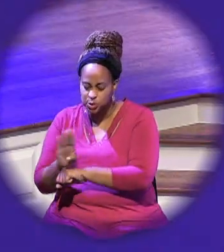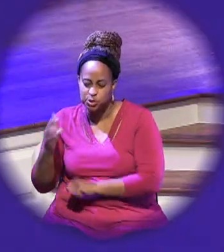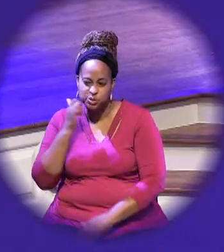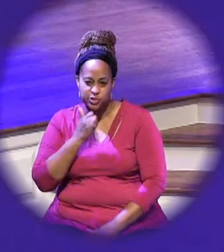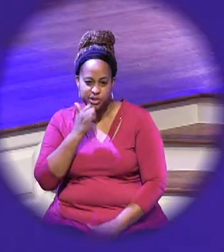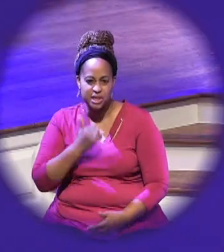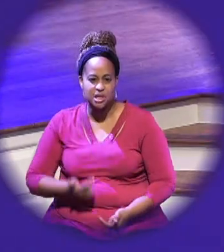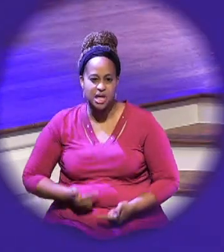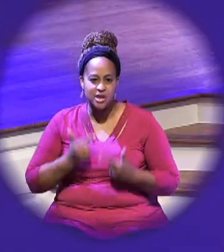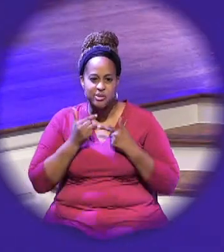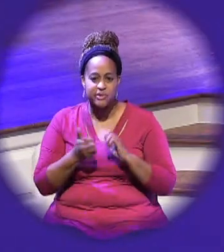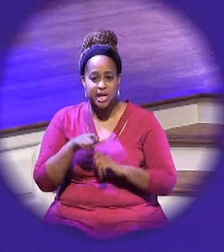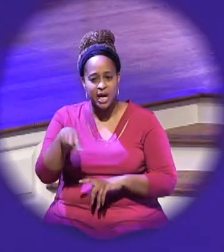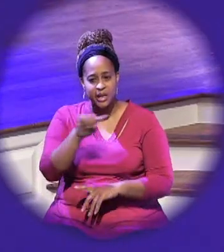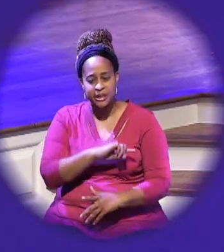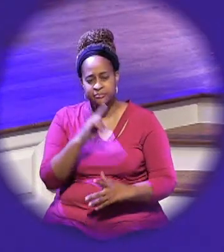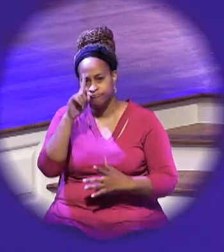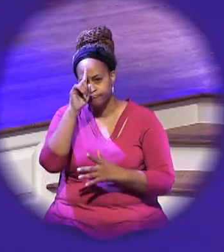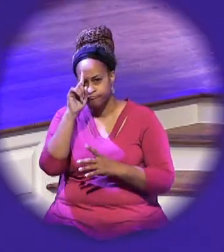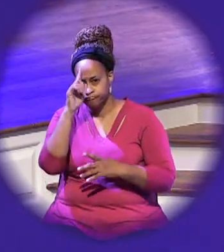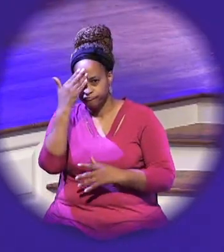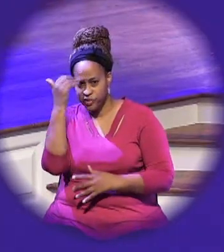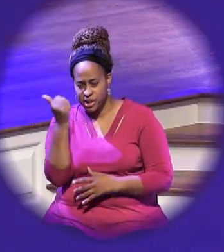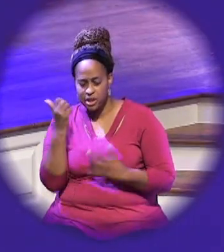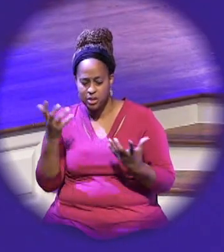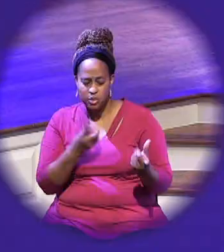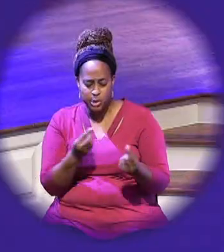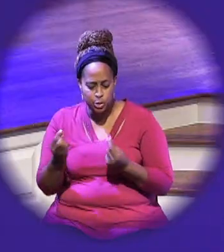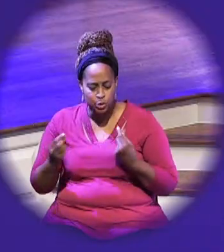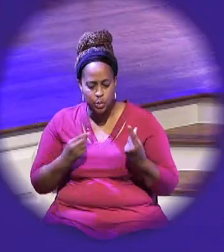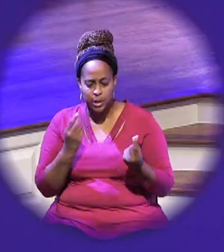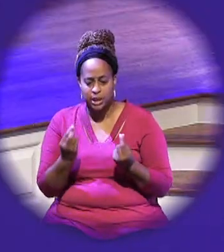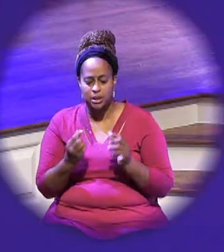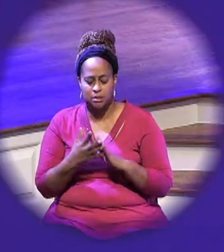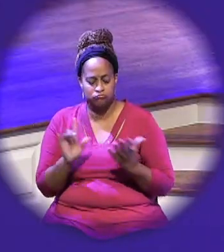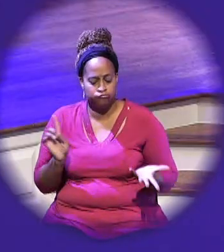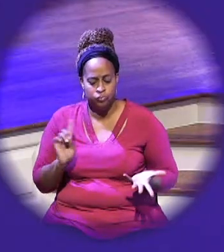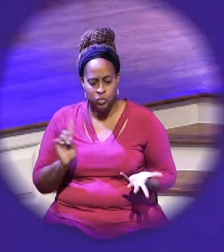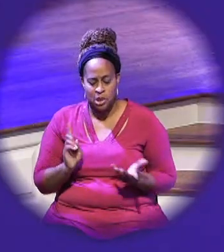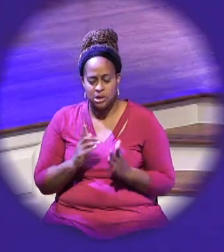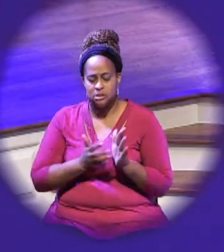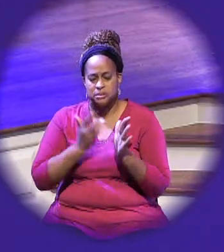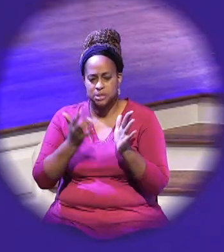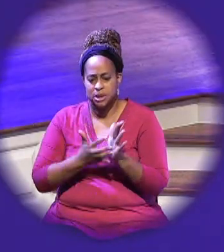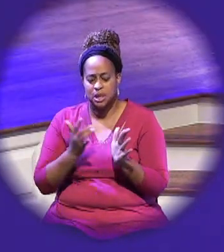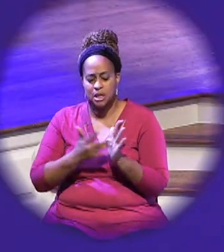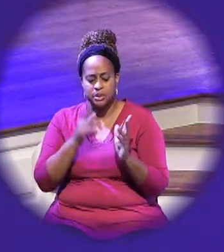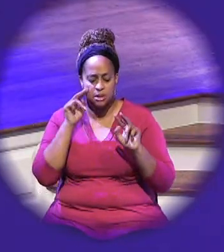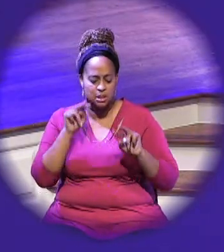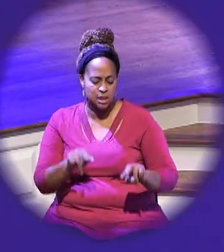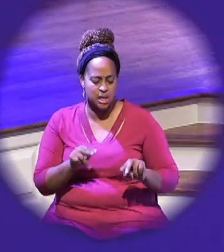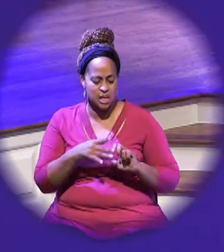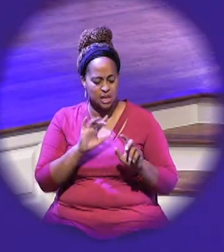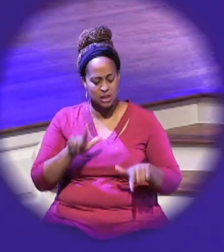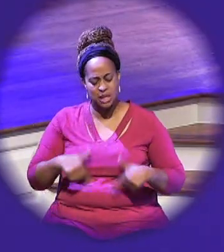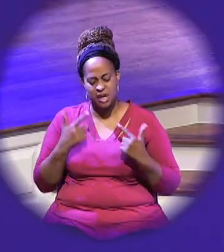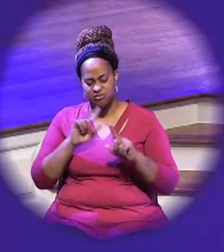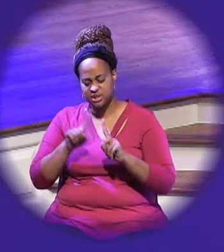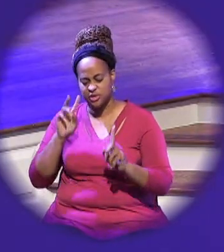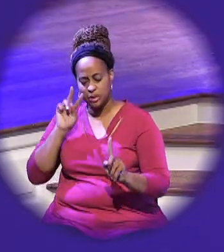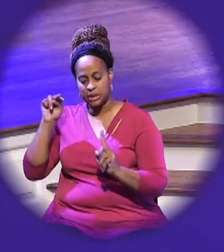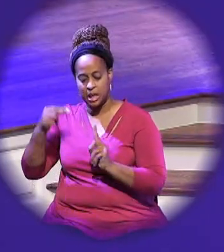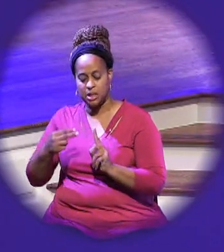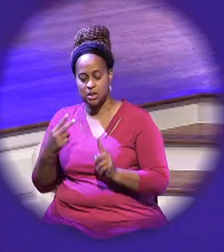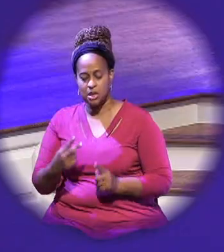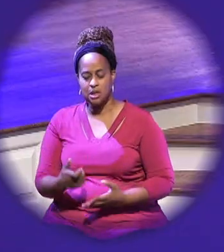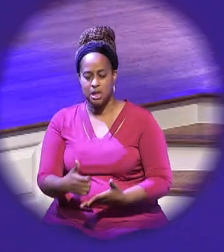we can kind of lose track with where we are and what we are doing. And sometimes if just looking at life from a different angle can help us